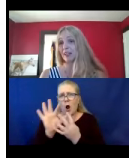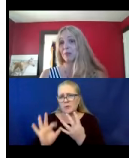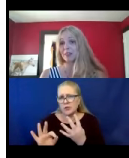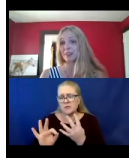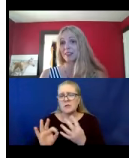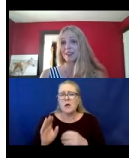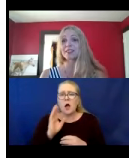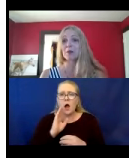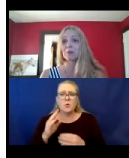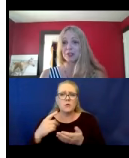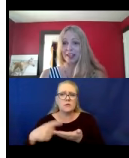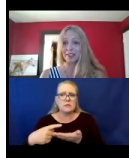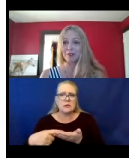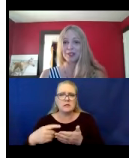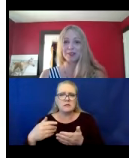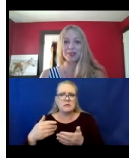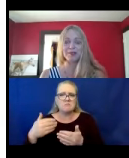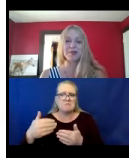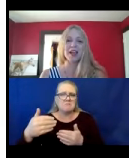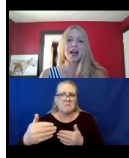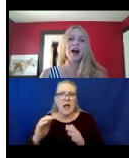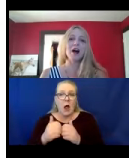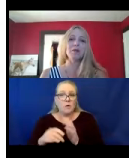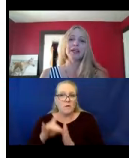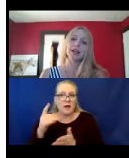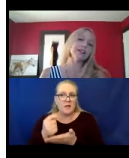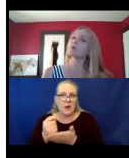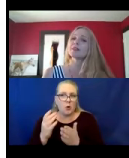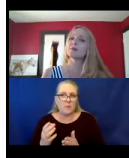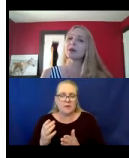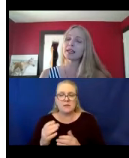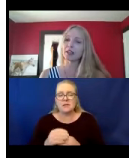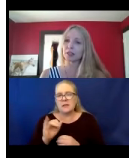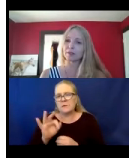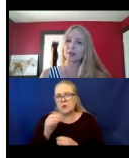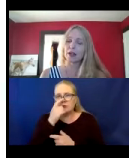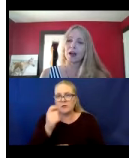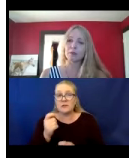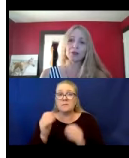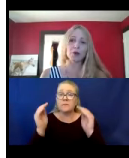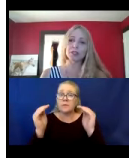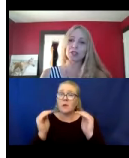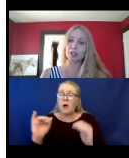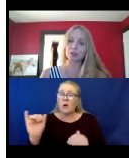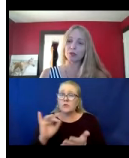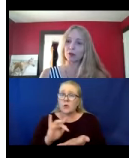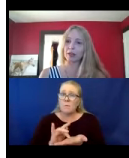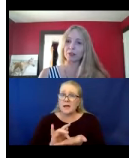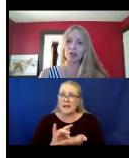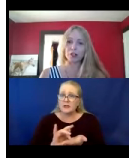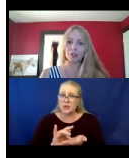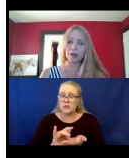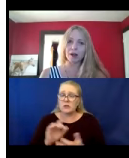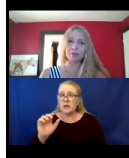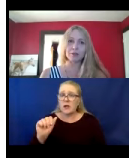find a therapist in the next couple slides if you're interested. And antidepressant medication. You could always talk to your